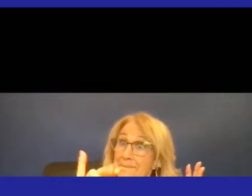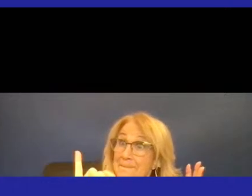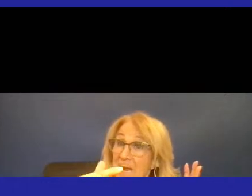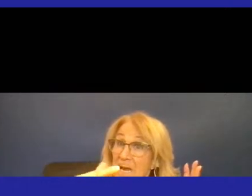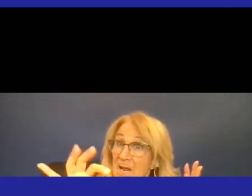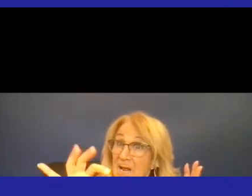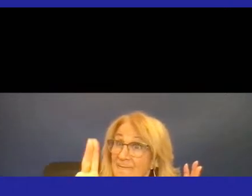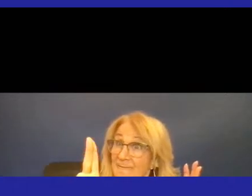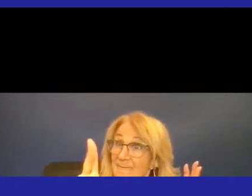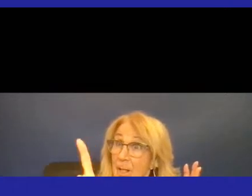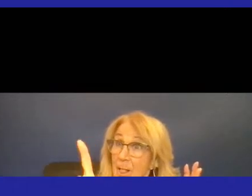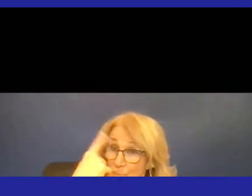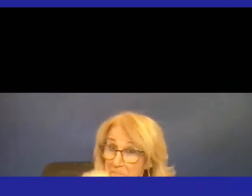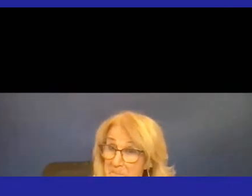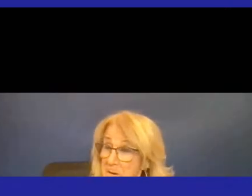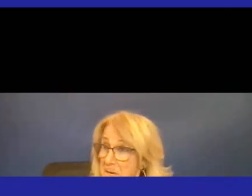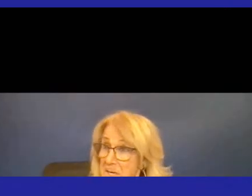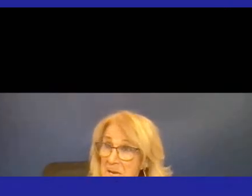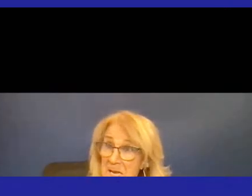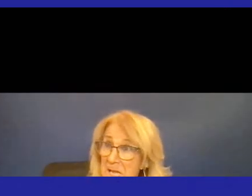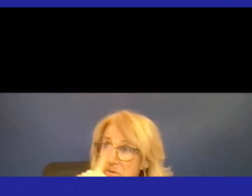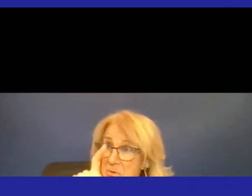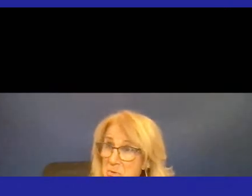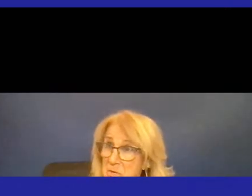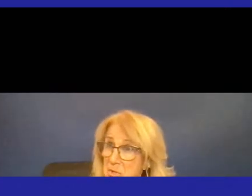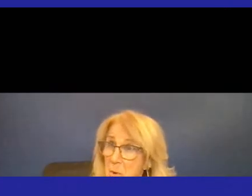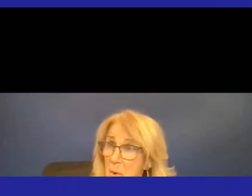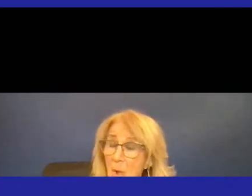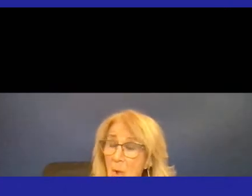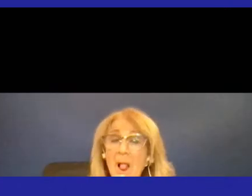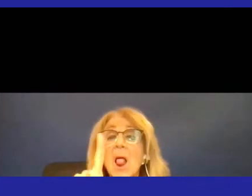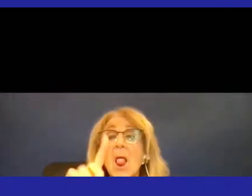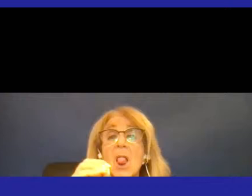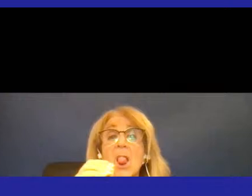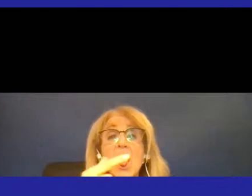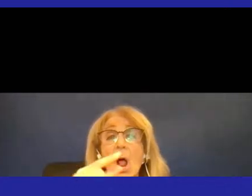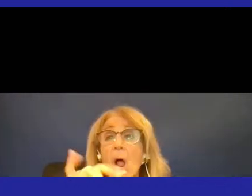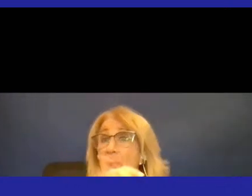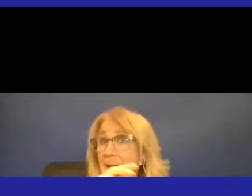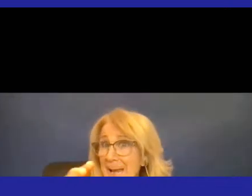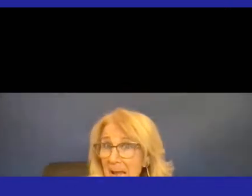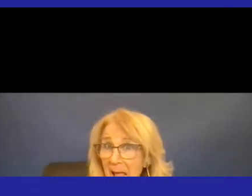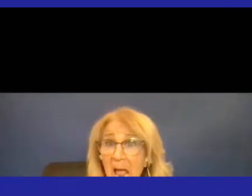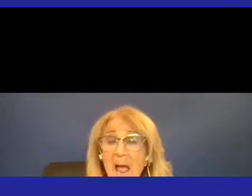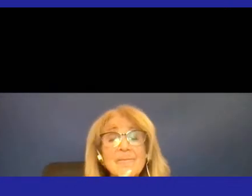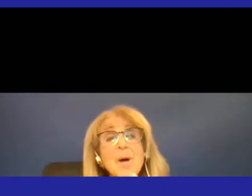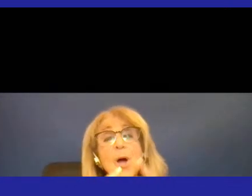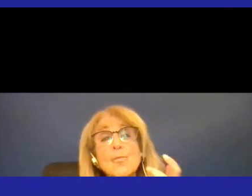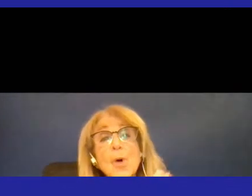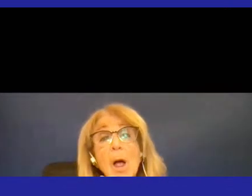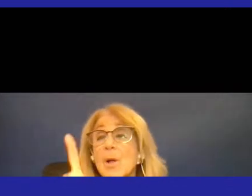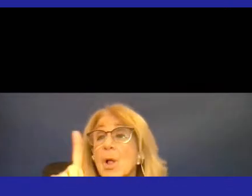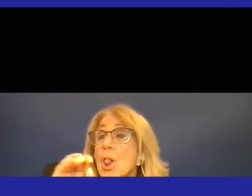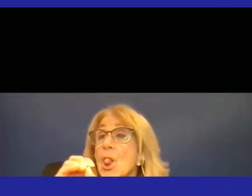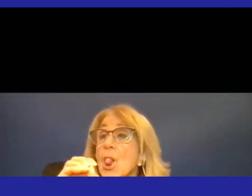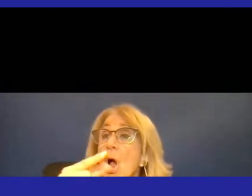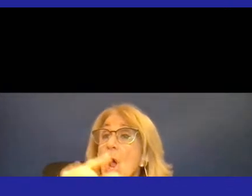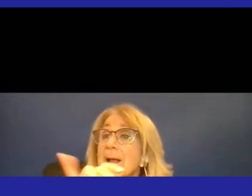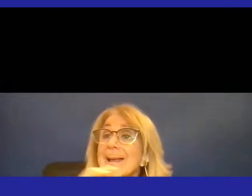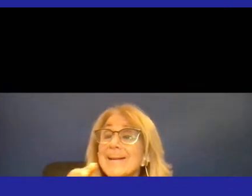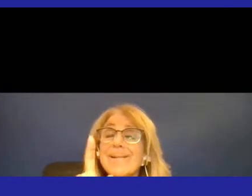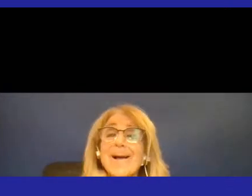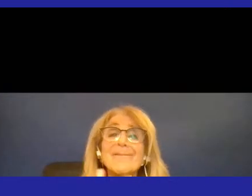even me. just login, there's yes. there's But, was well, more like- login they have, but the problem with the login is you have to ask yourself, how do you know that it